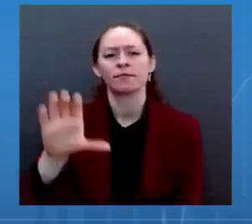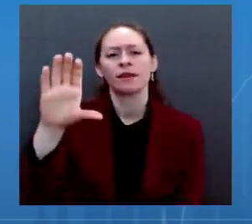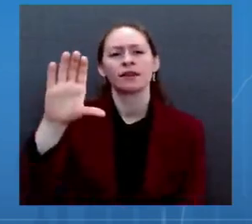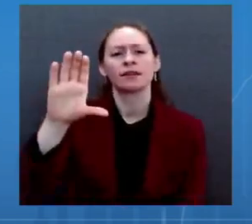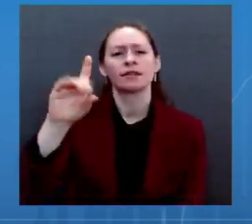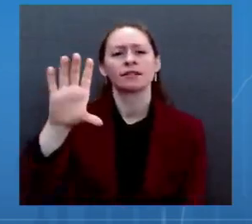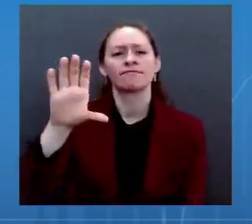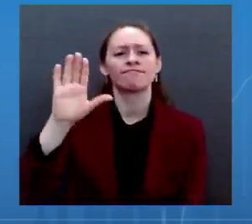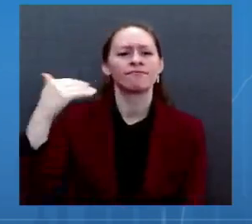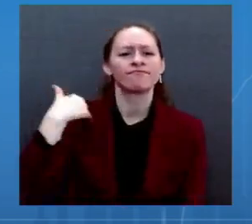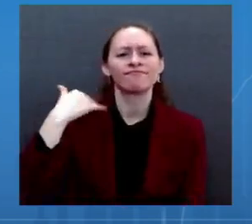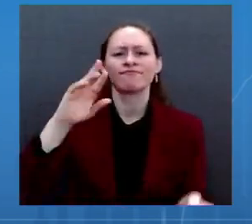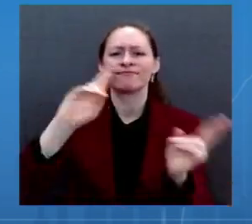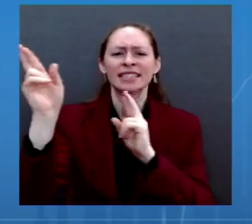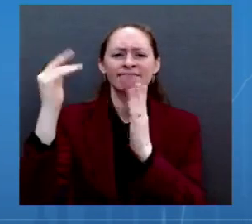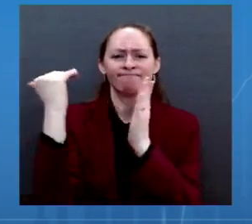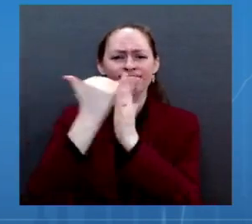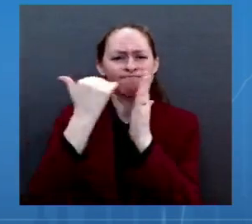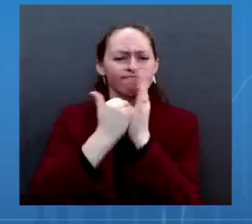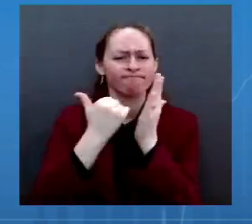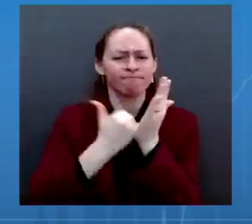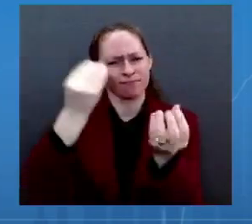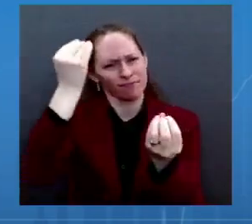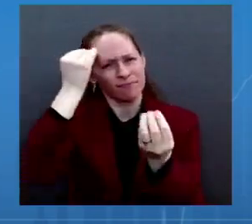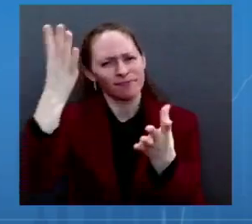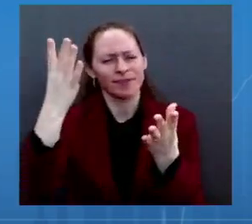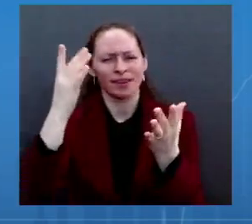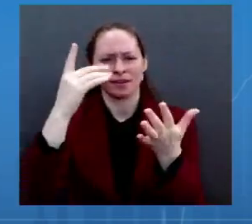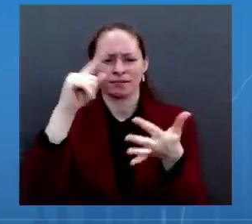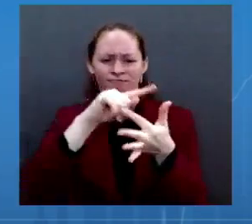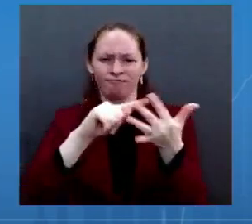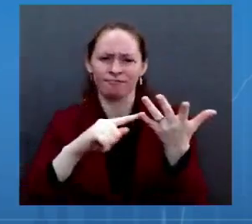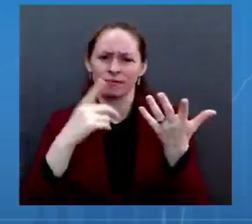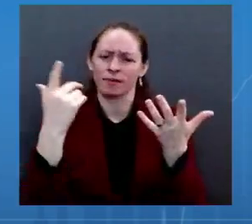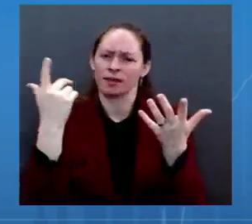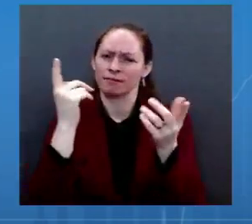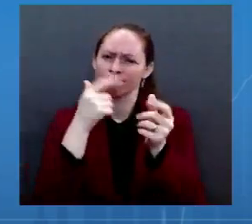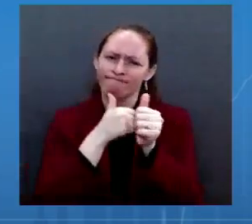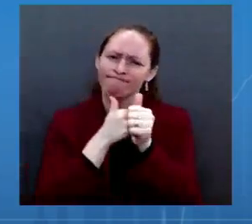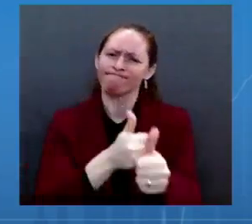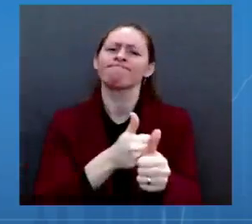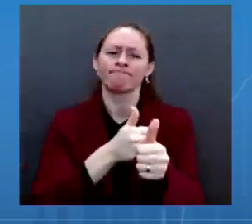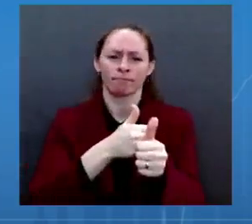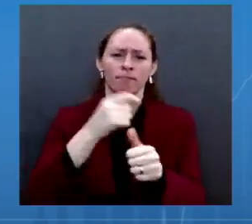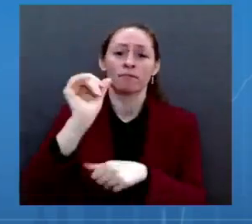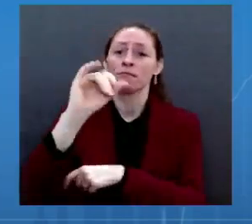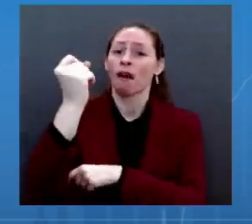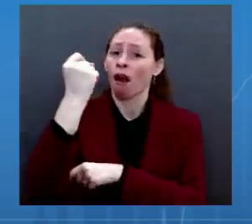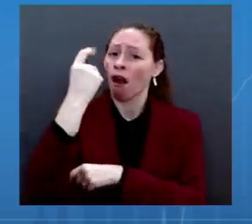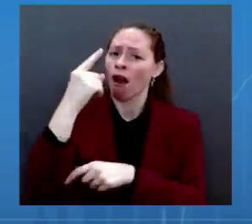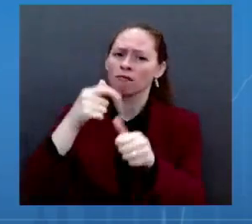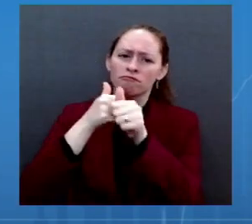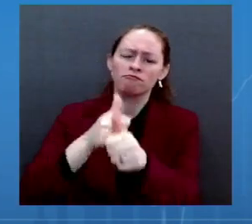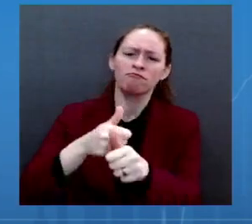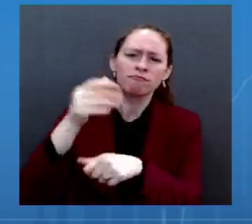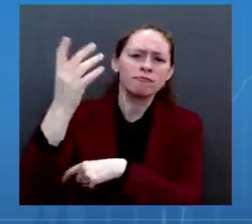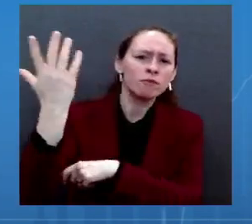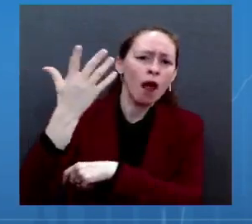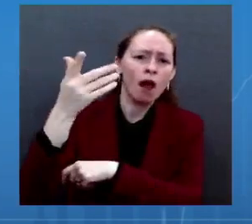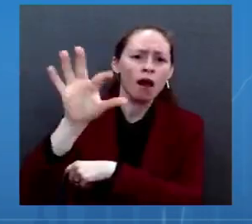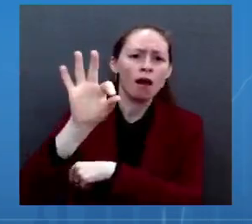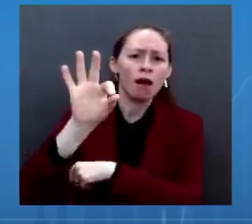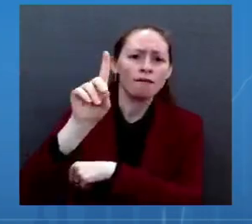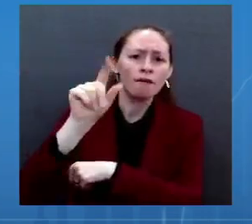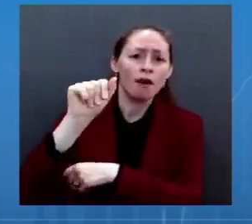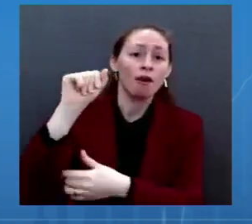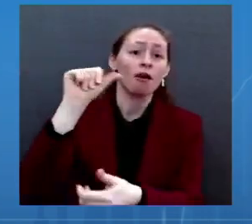authorized and CDC recommended shortening the window in which people who receive the Pfizer COVID-19 vaccine